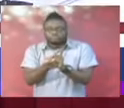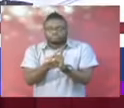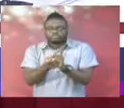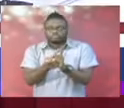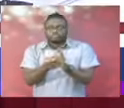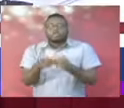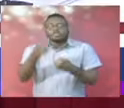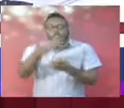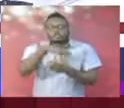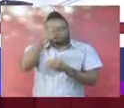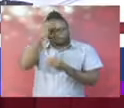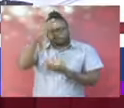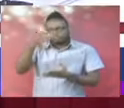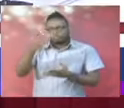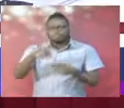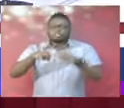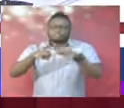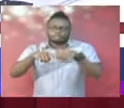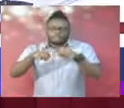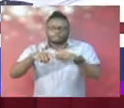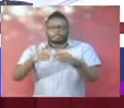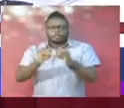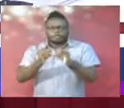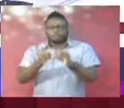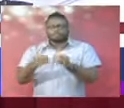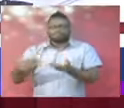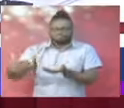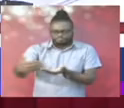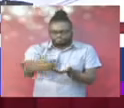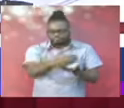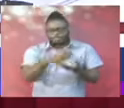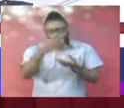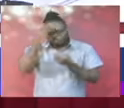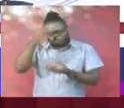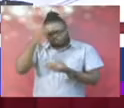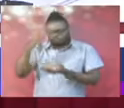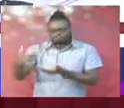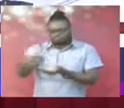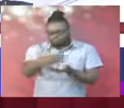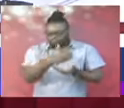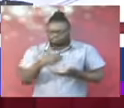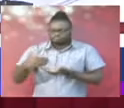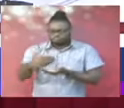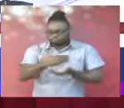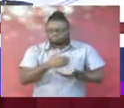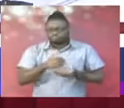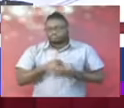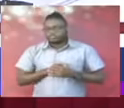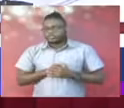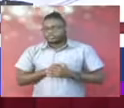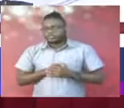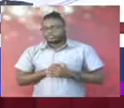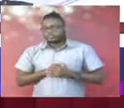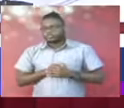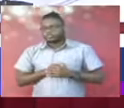Thank you very much. We now go to 103.1 FM for your two questions.